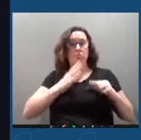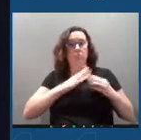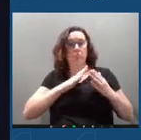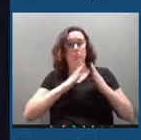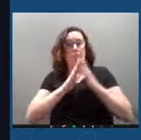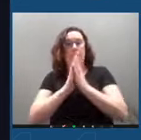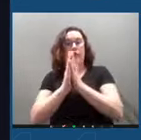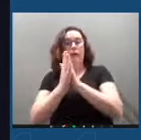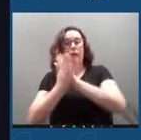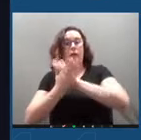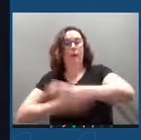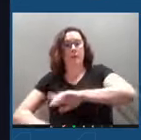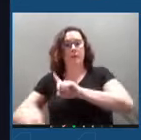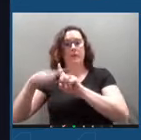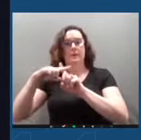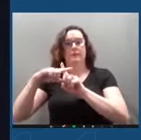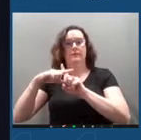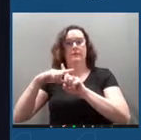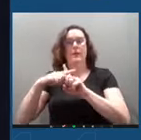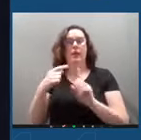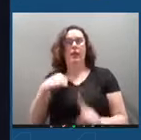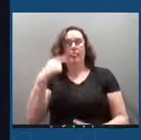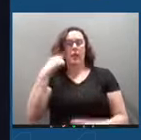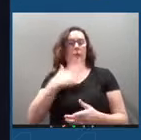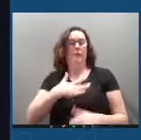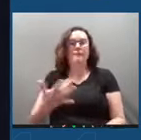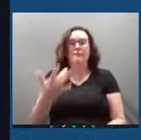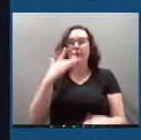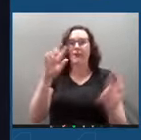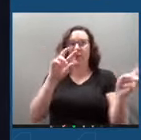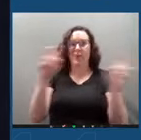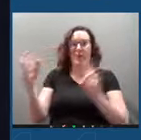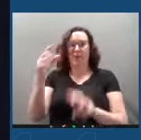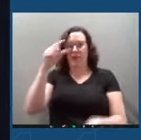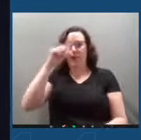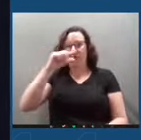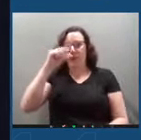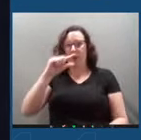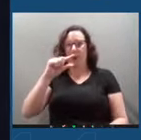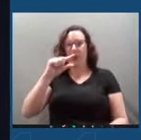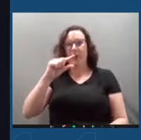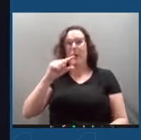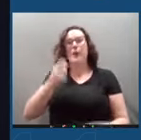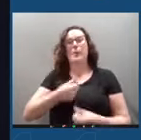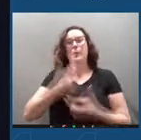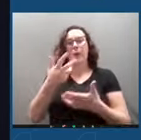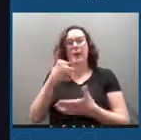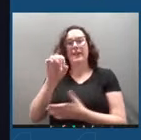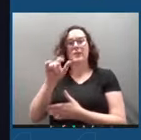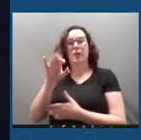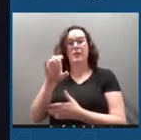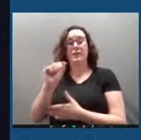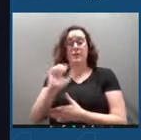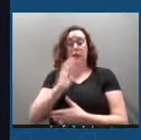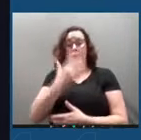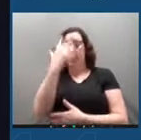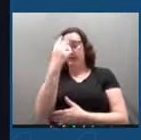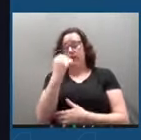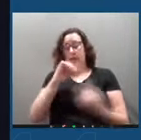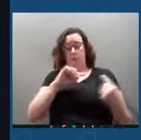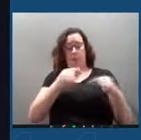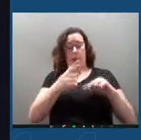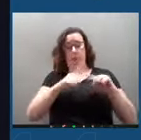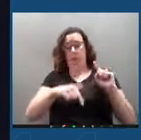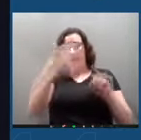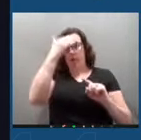I think about one of my favorite quotes from a Greek poet, you know, Aeschylus, who said, "Even in our sleep, pain which can't forget